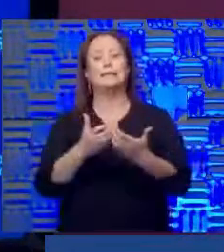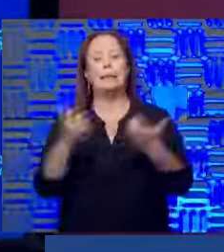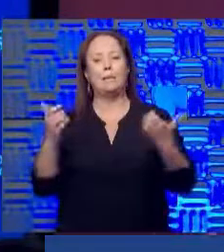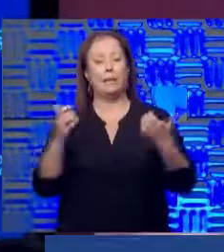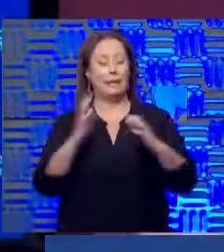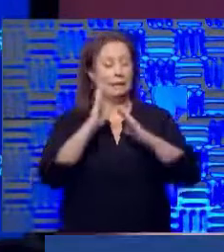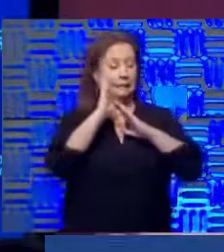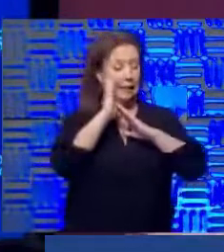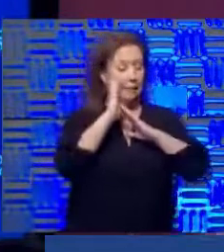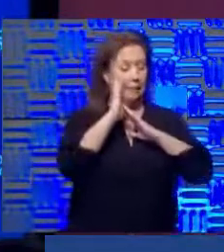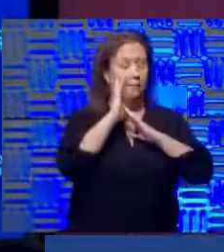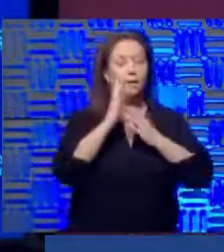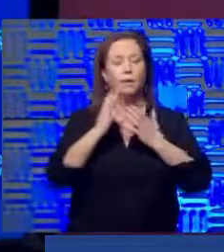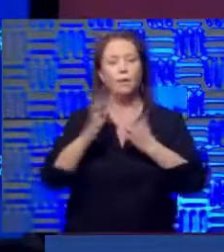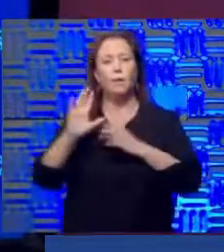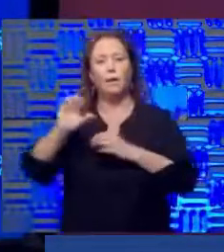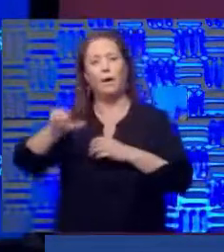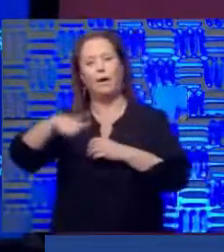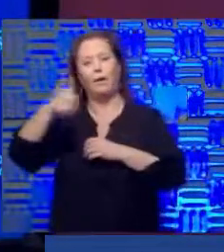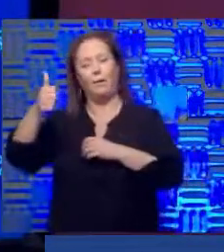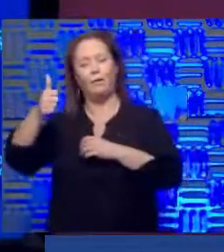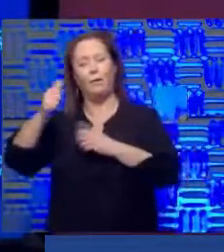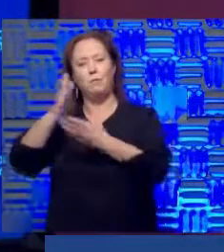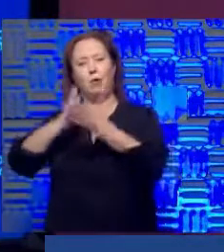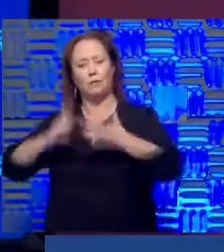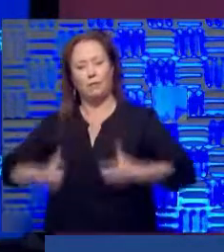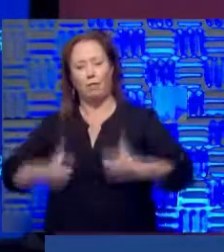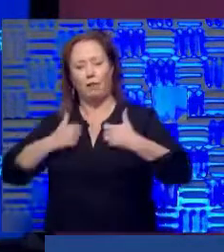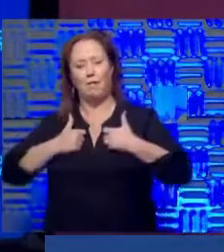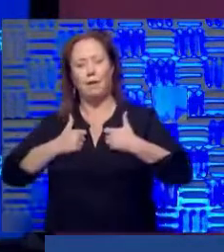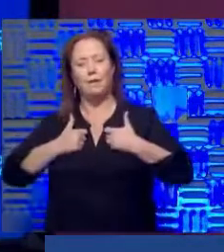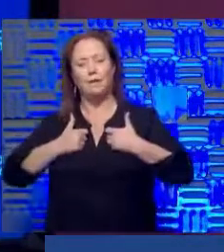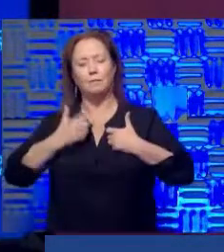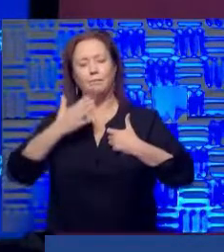sleep and the rest of our life, the better our sleep's going to be and the higher